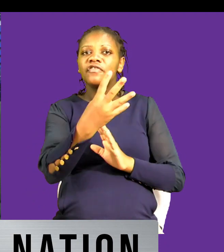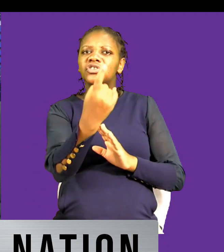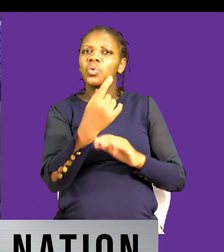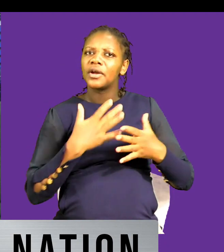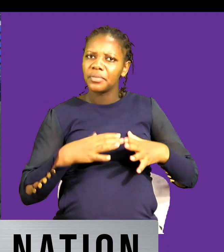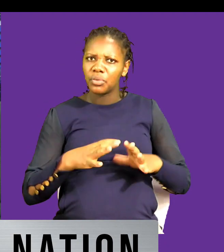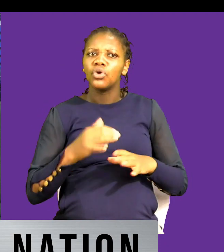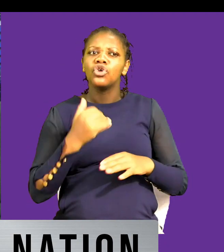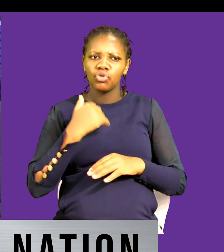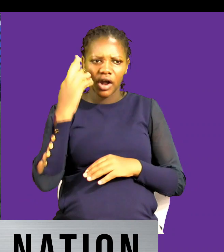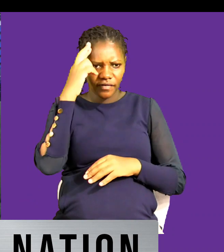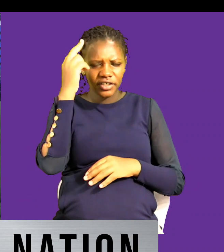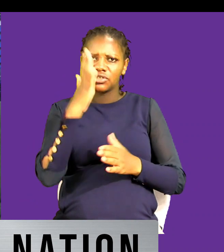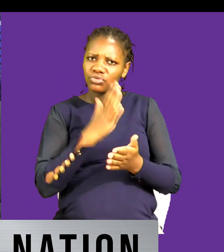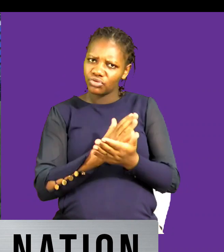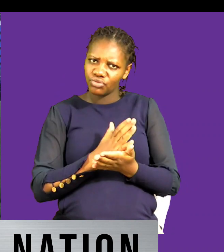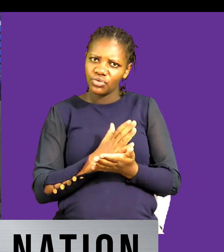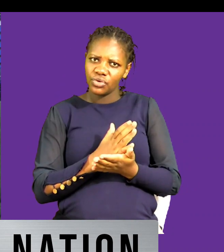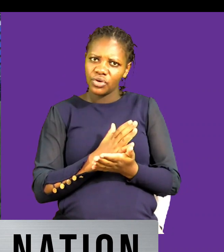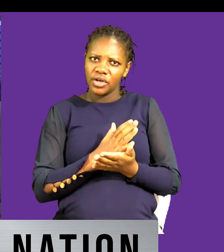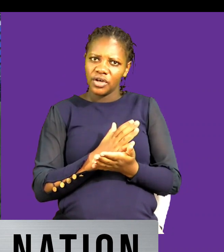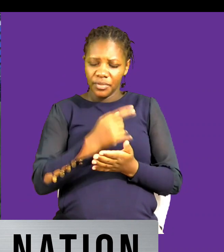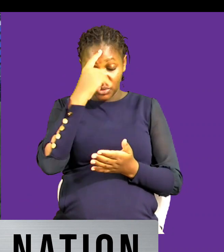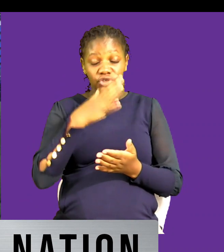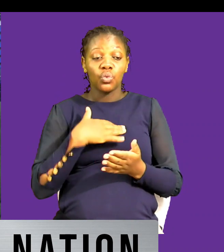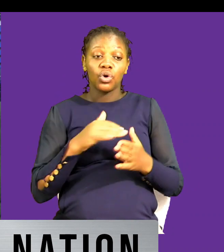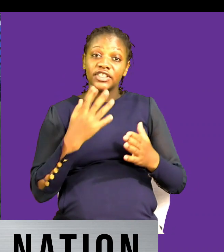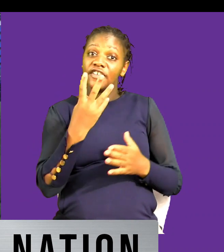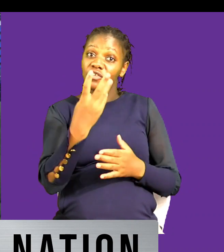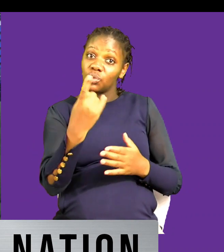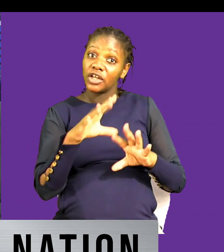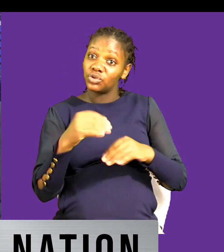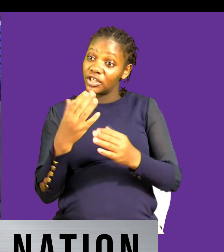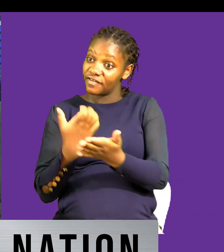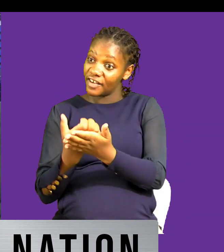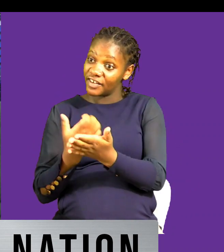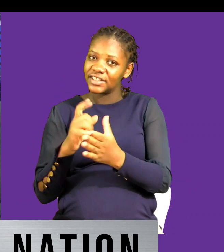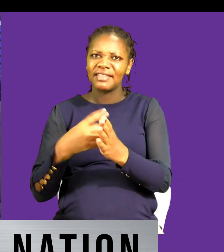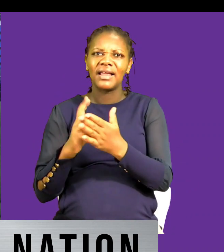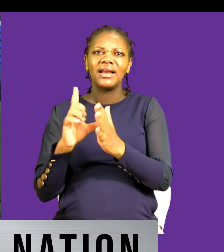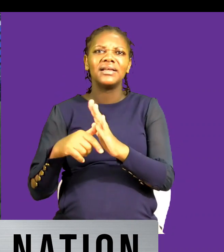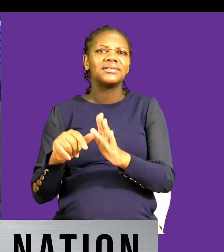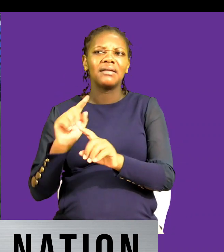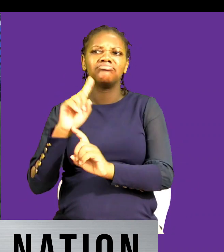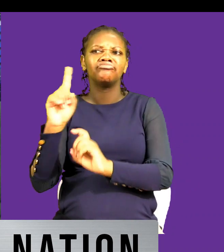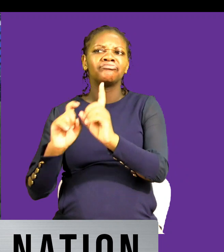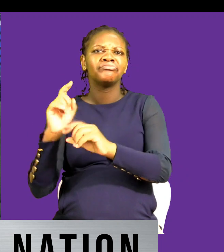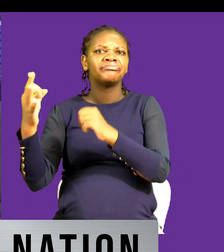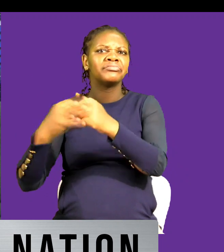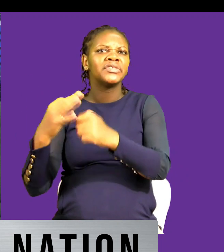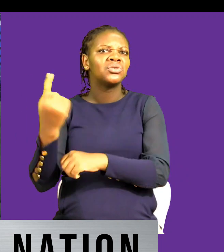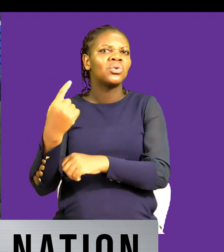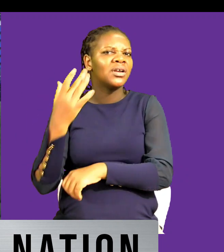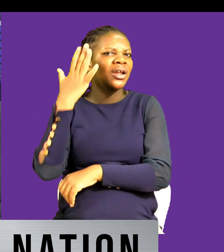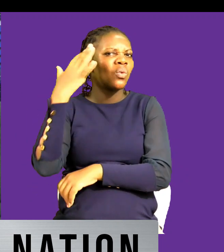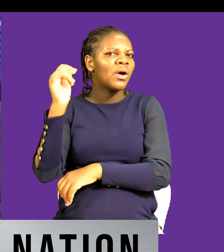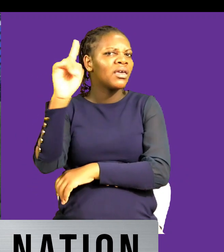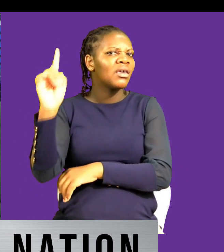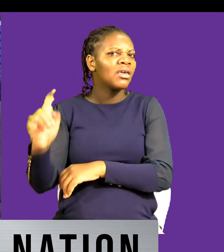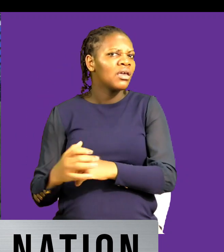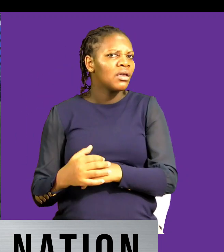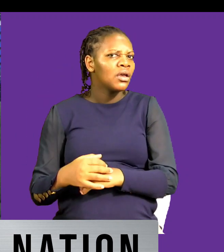wanted 41 people to come and give evidence. Then you end up saying that you can only do with 8. So, Jonah, we feel that... So is this some